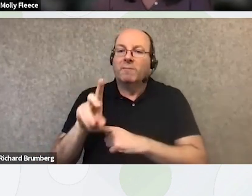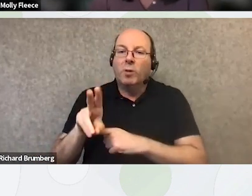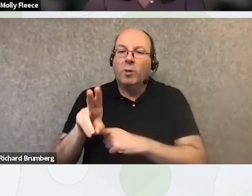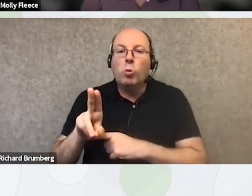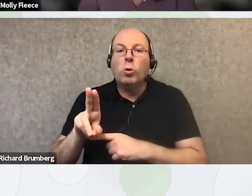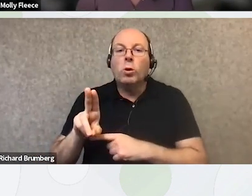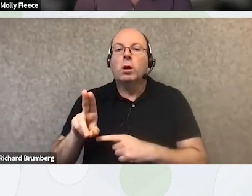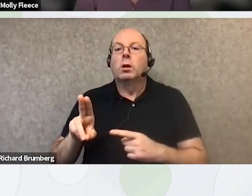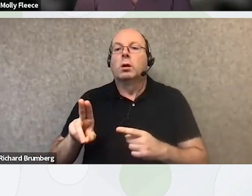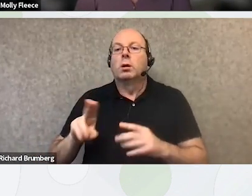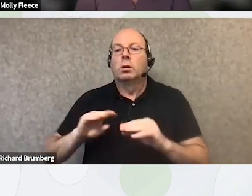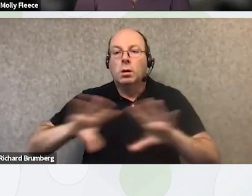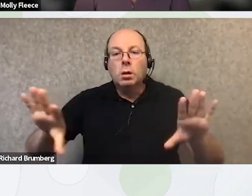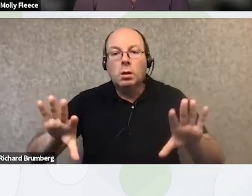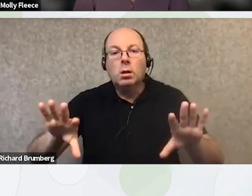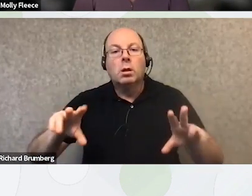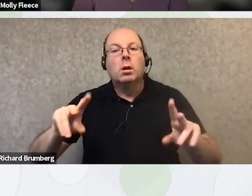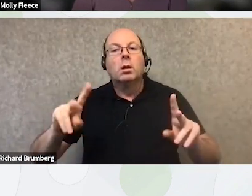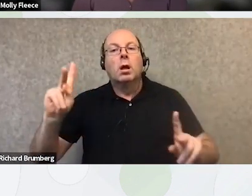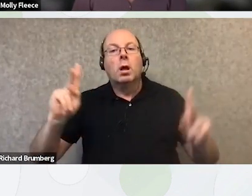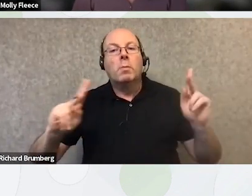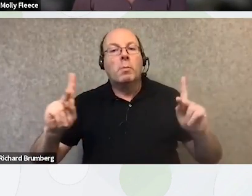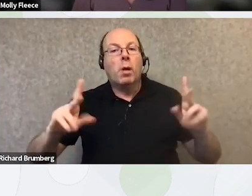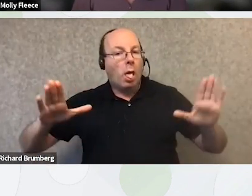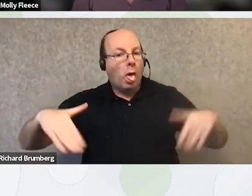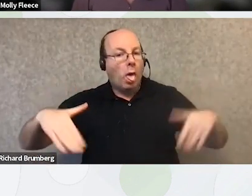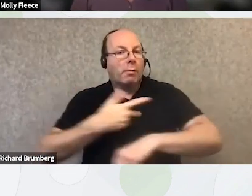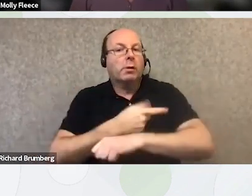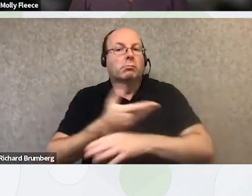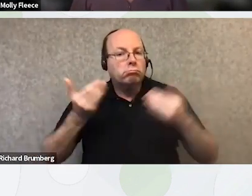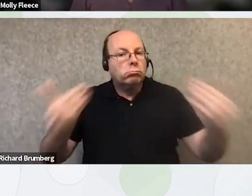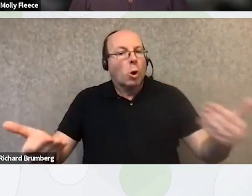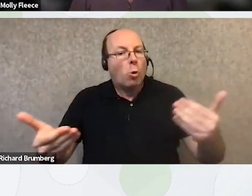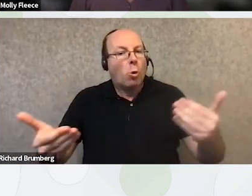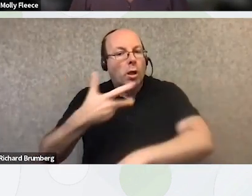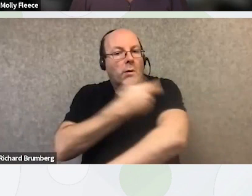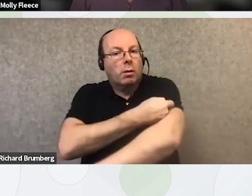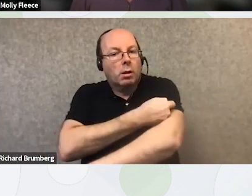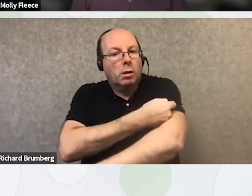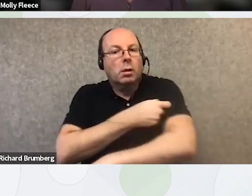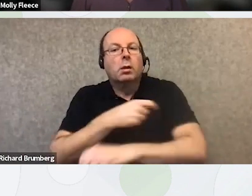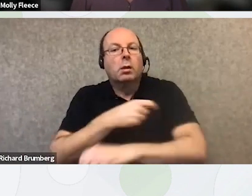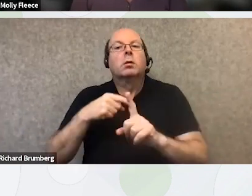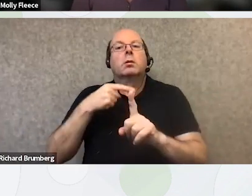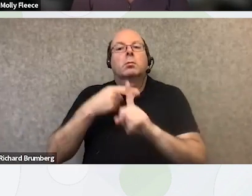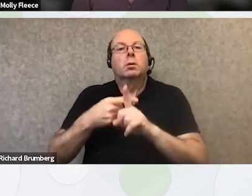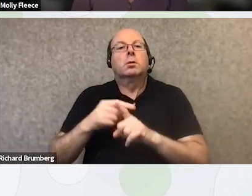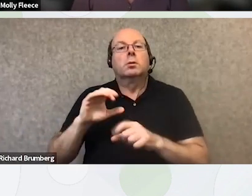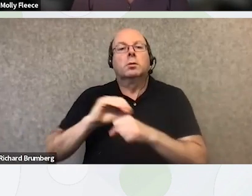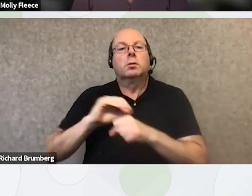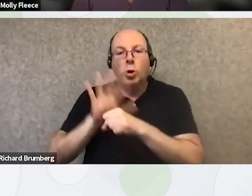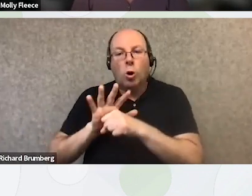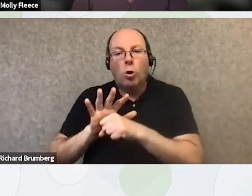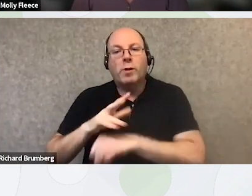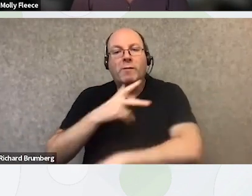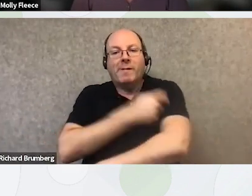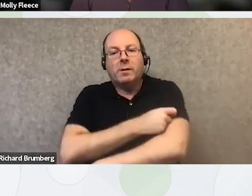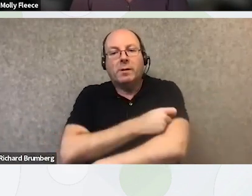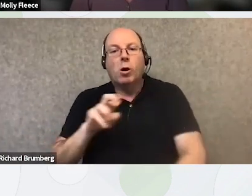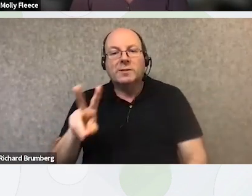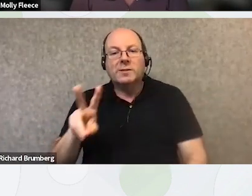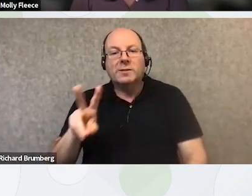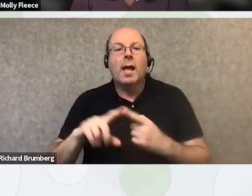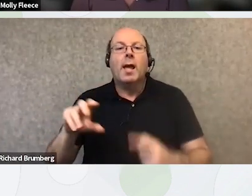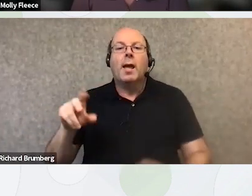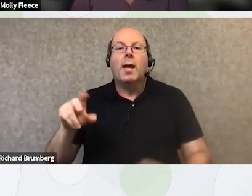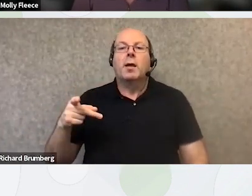Those residents who may be not vaccinated, please vaccinate them. And also think about COVID vaccines, RSV vaccines,